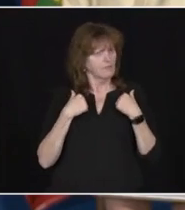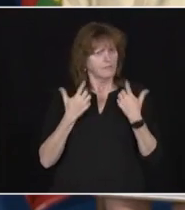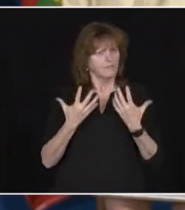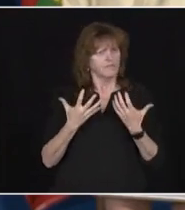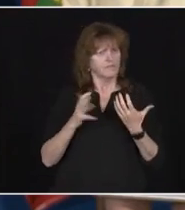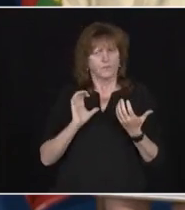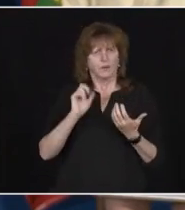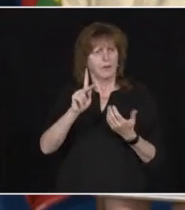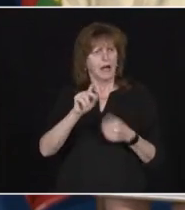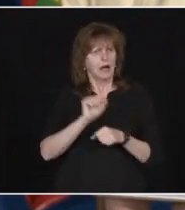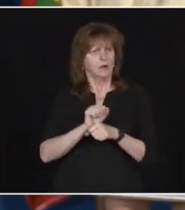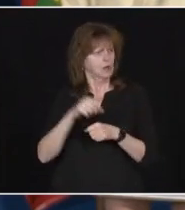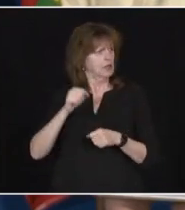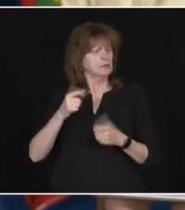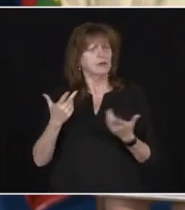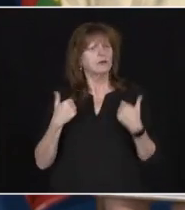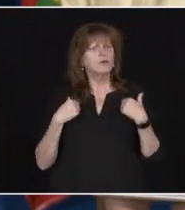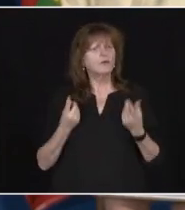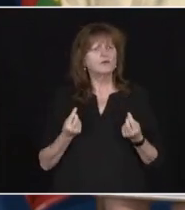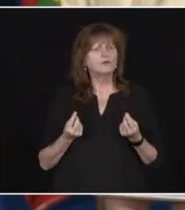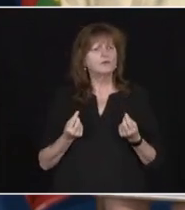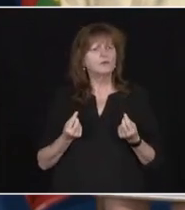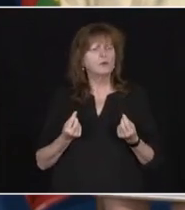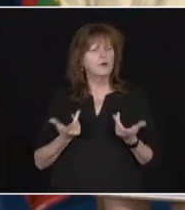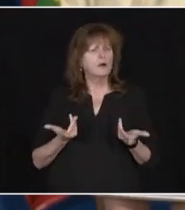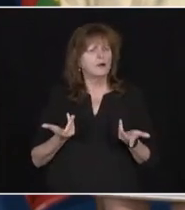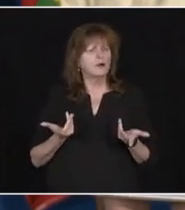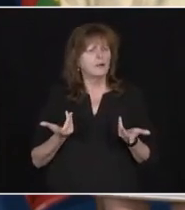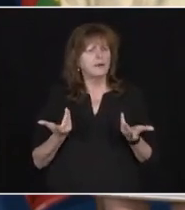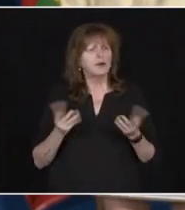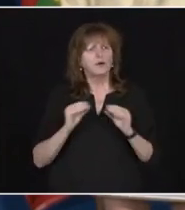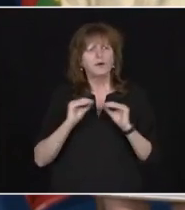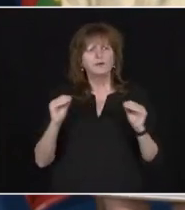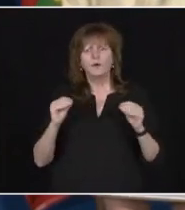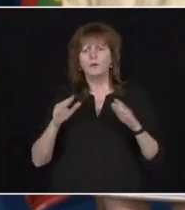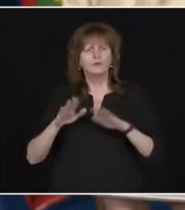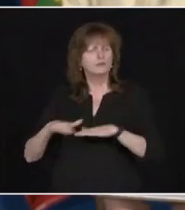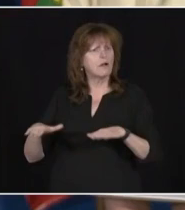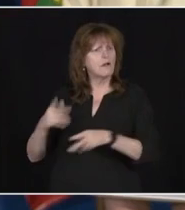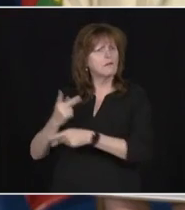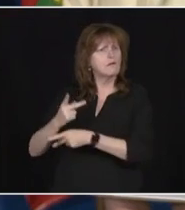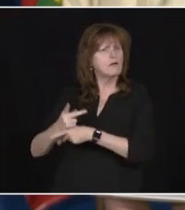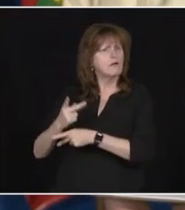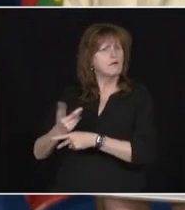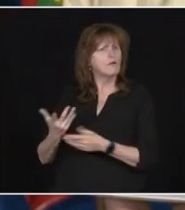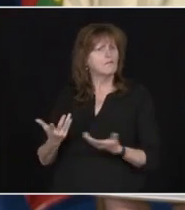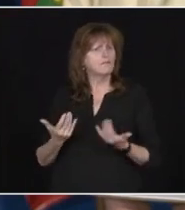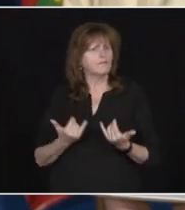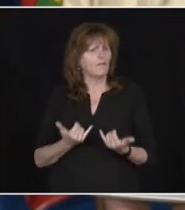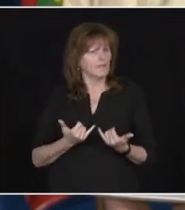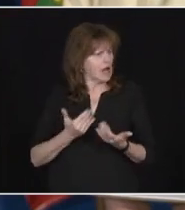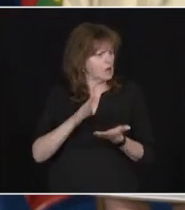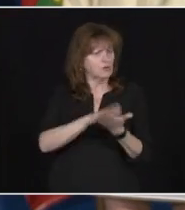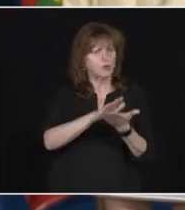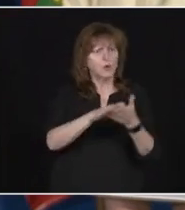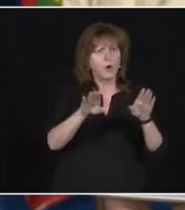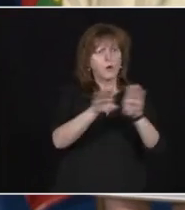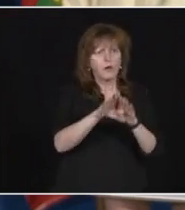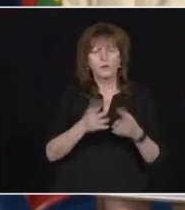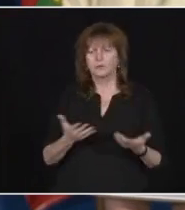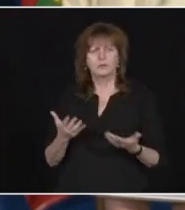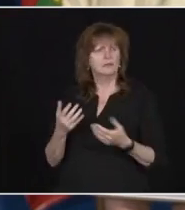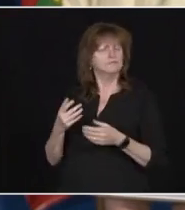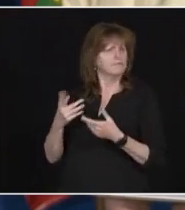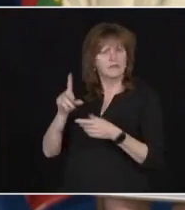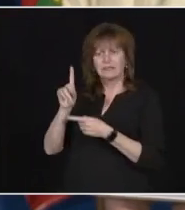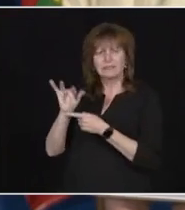they don't know how that is going to happen because they don't have childcare and their kids are at home, obviously, because school has not resumed. They can't